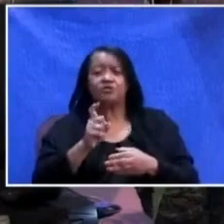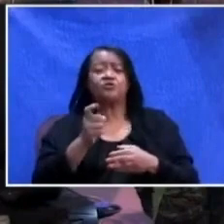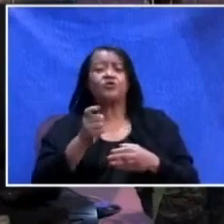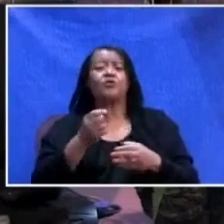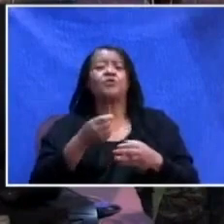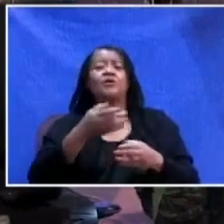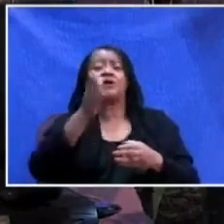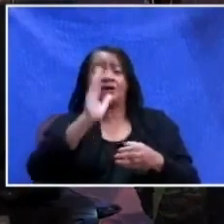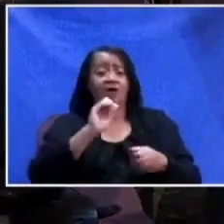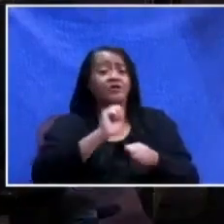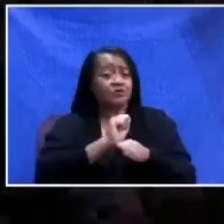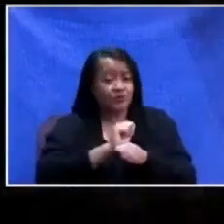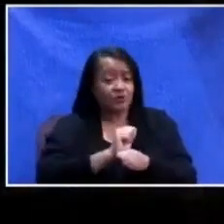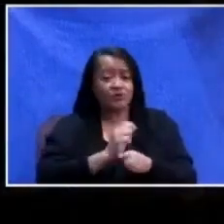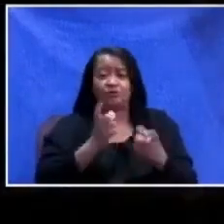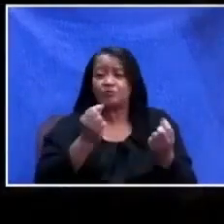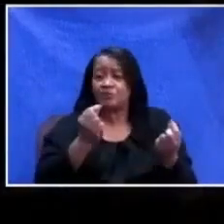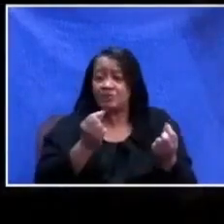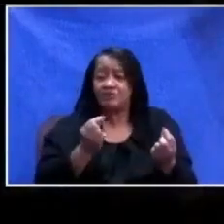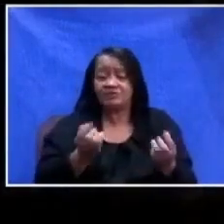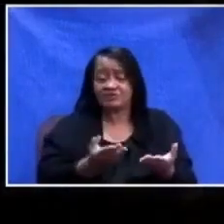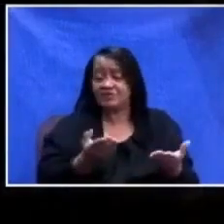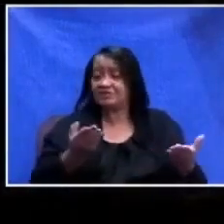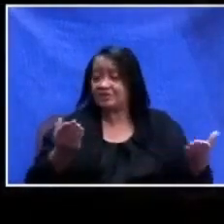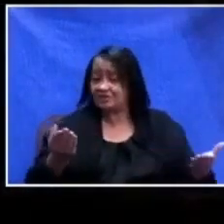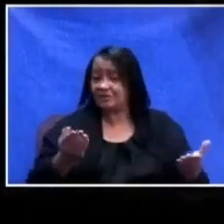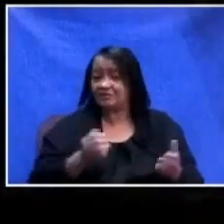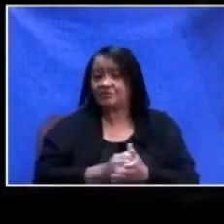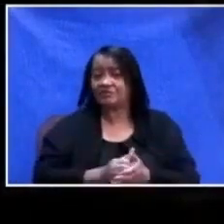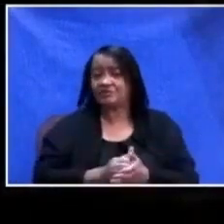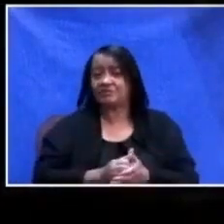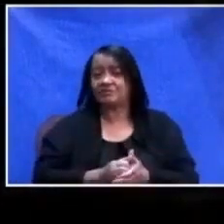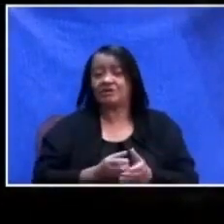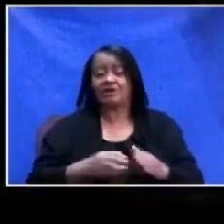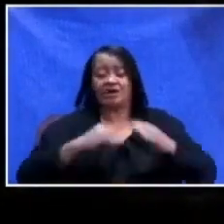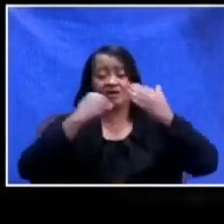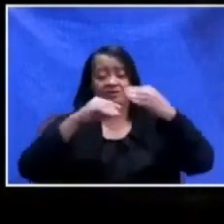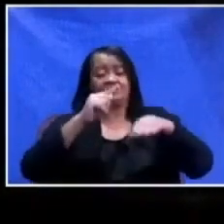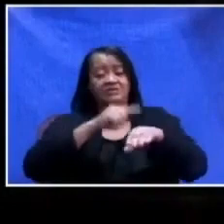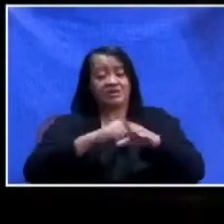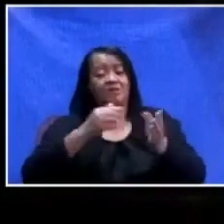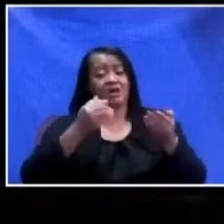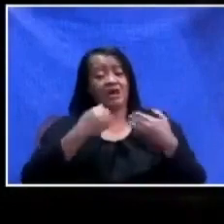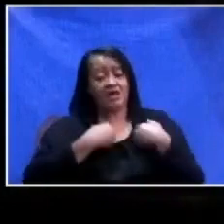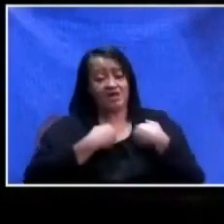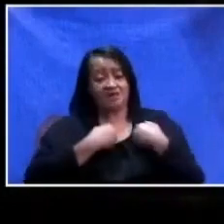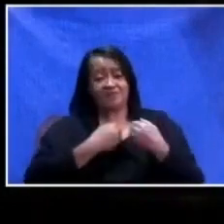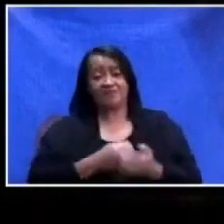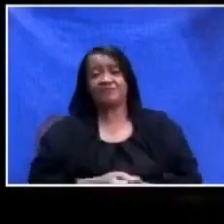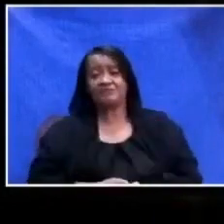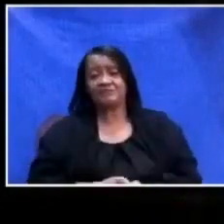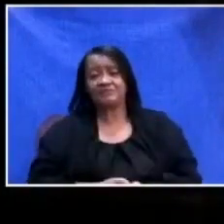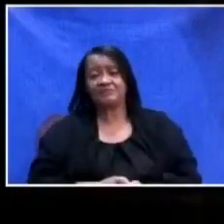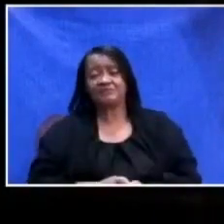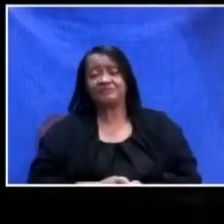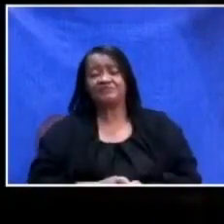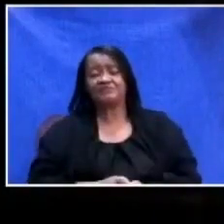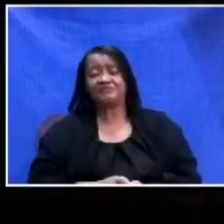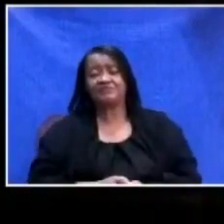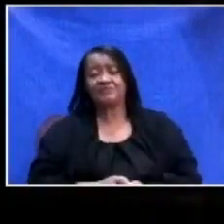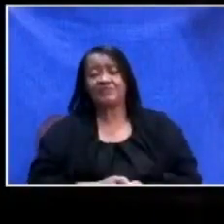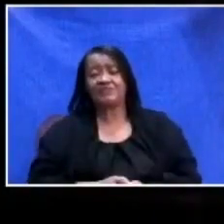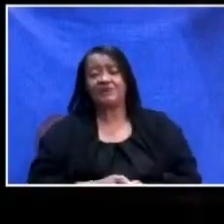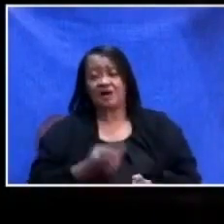And there's some things with the limited time that I have that I want to